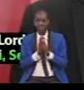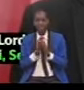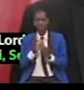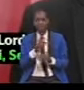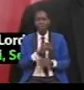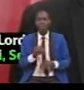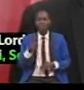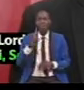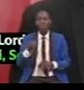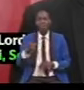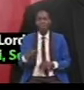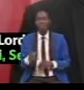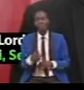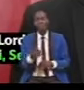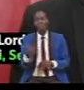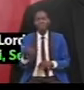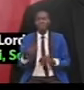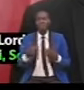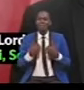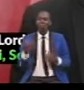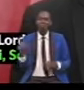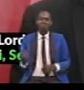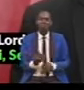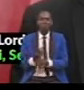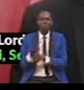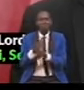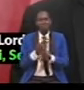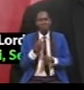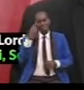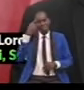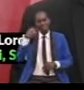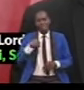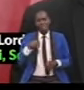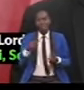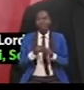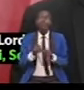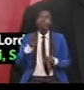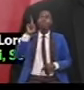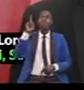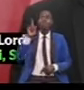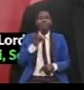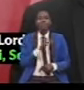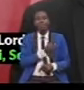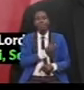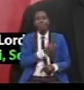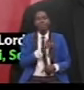No one else has ever cared for me like you.